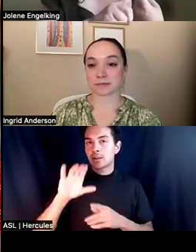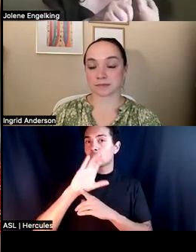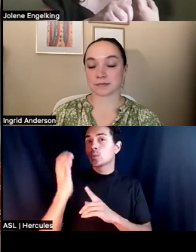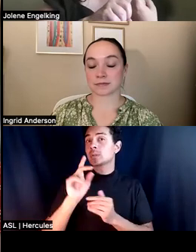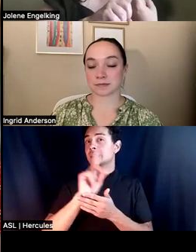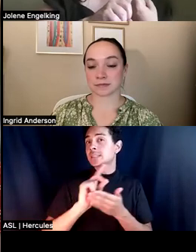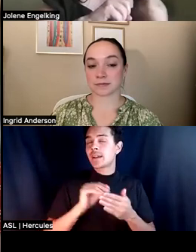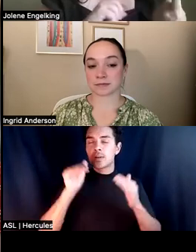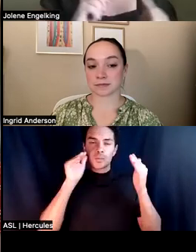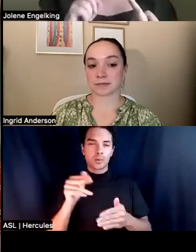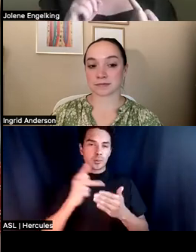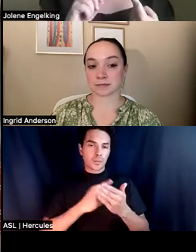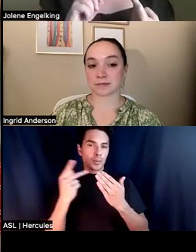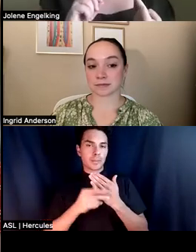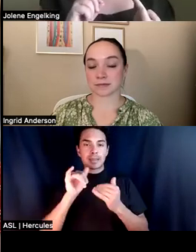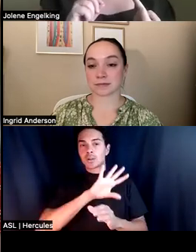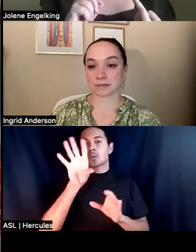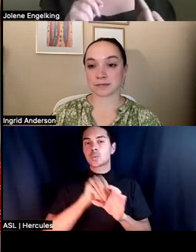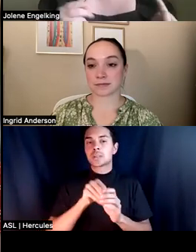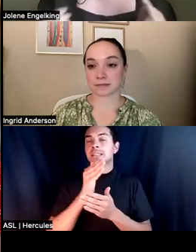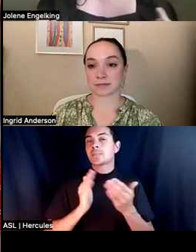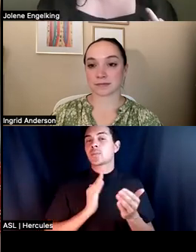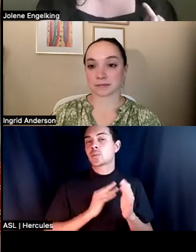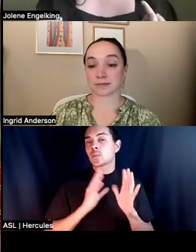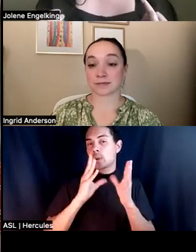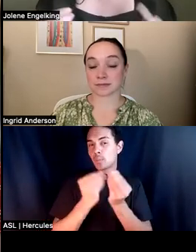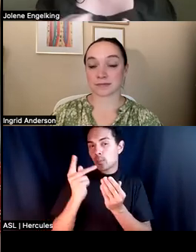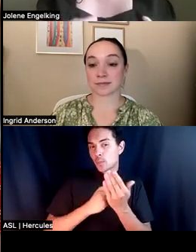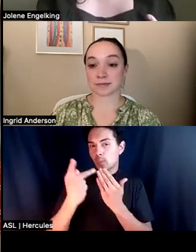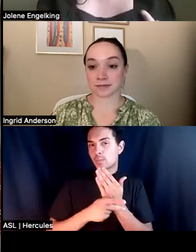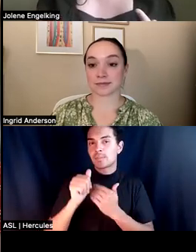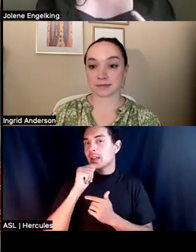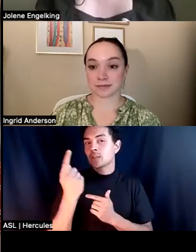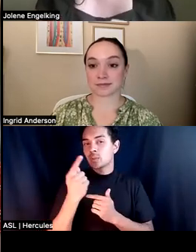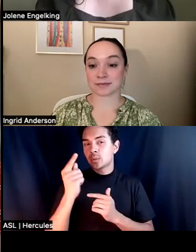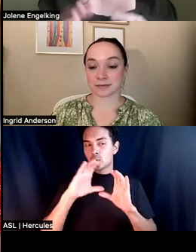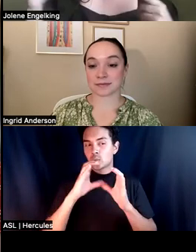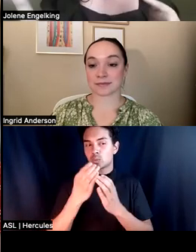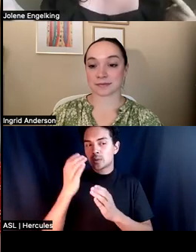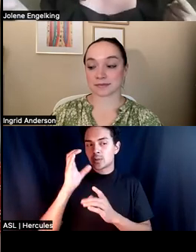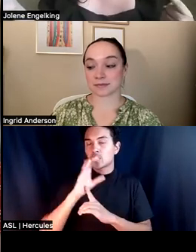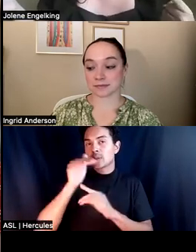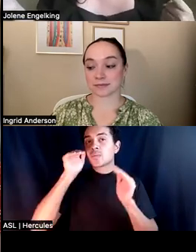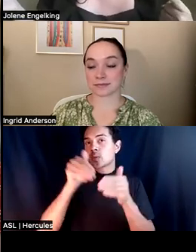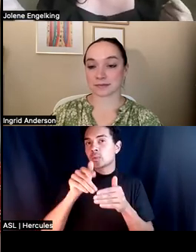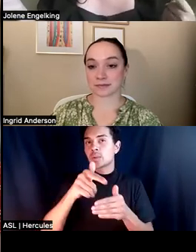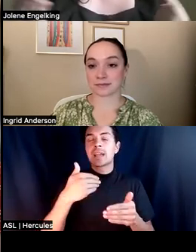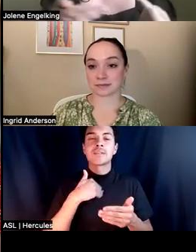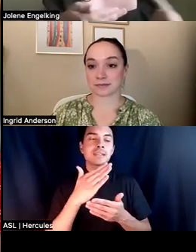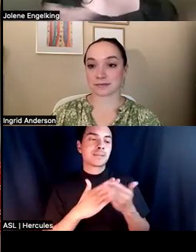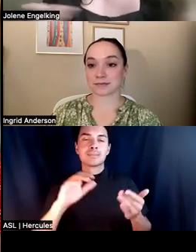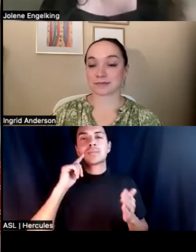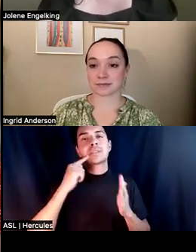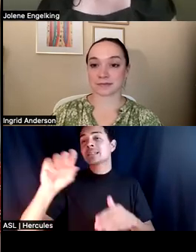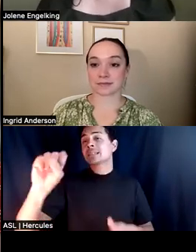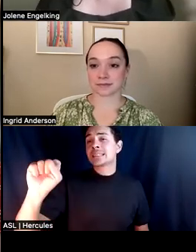focused programs, and that's including how some of our tribal programs are not always culturally focused. You kind of like, yes, you have sage around, but you don't